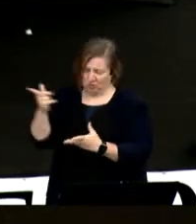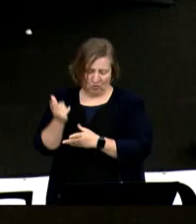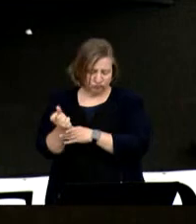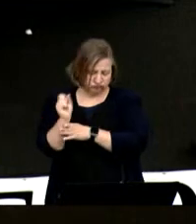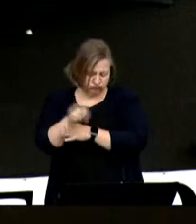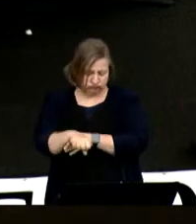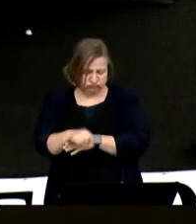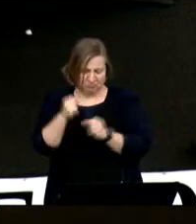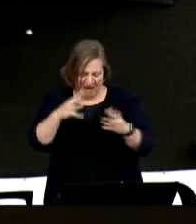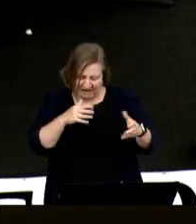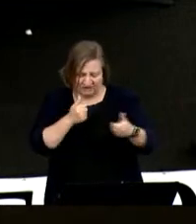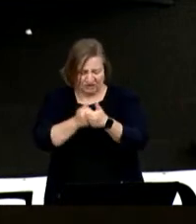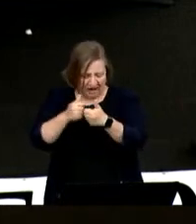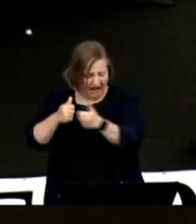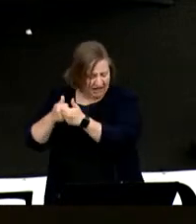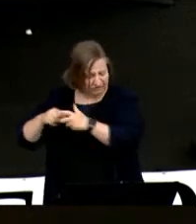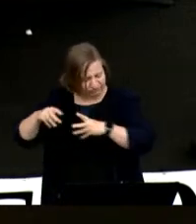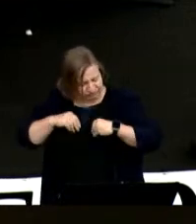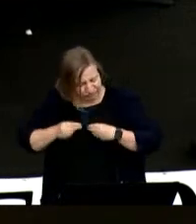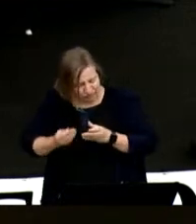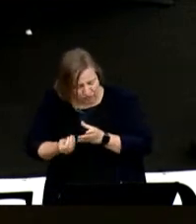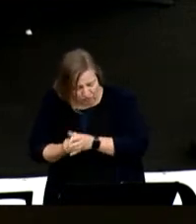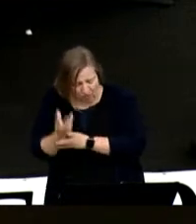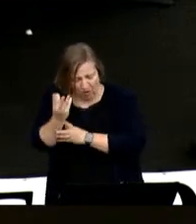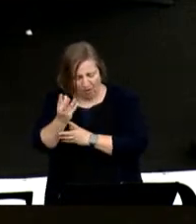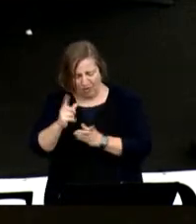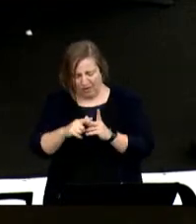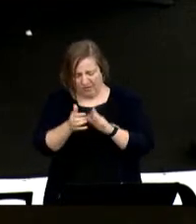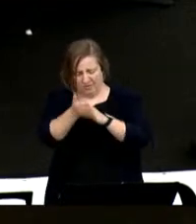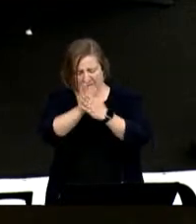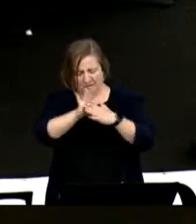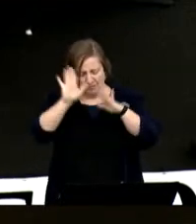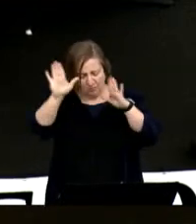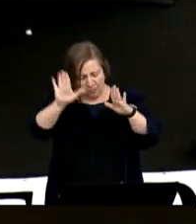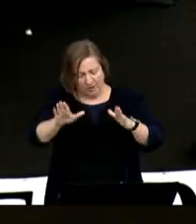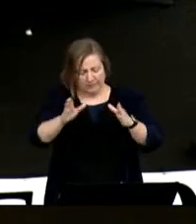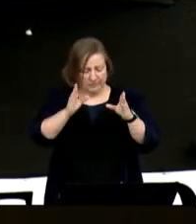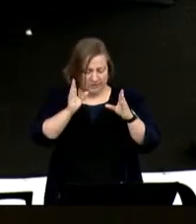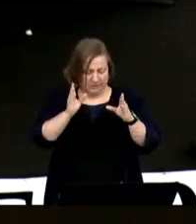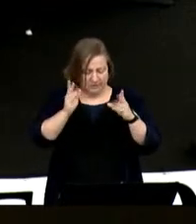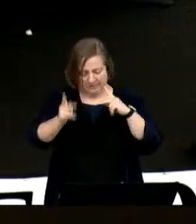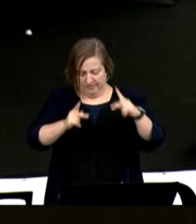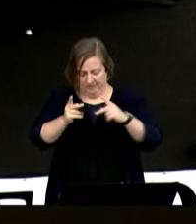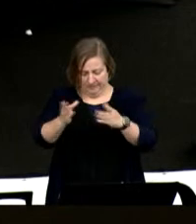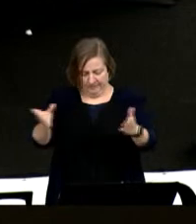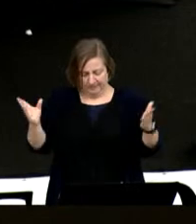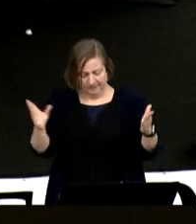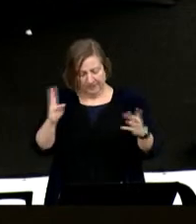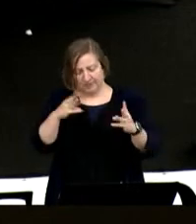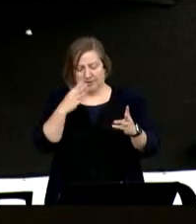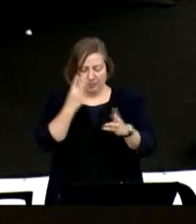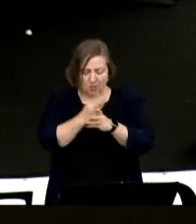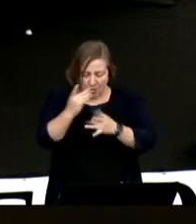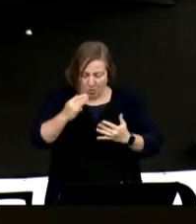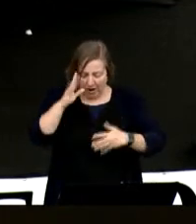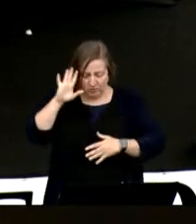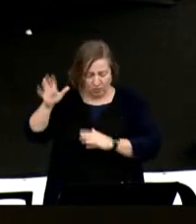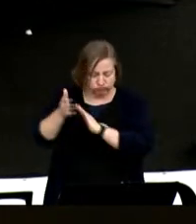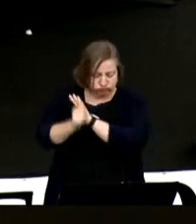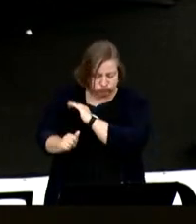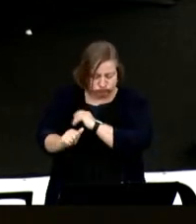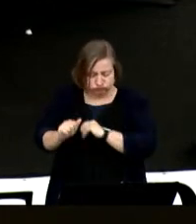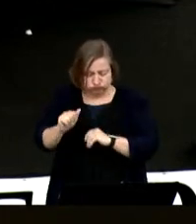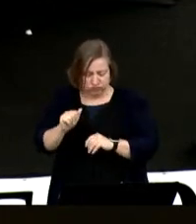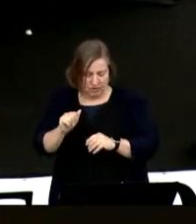over challenges, embraced growth, and emerged as exceptional individuals. The world awaits your unique talents,